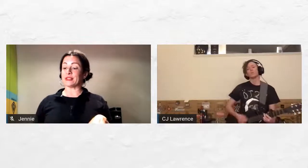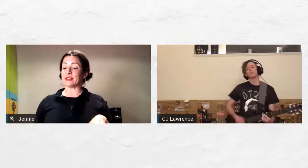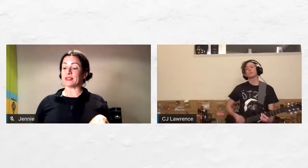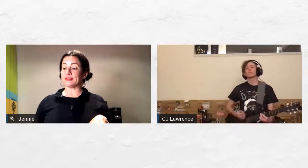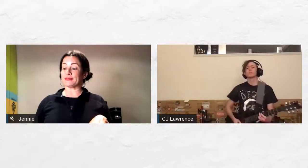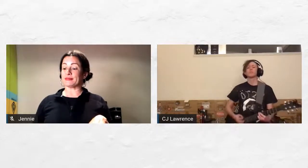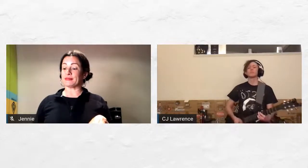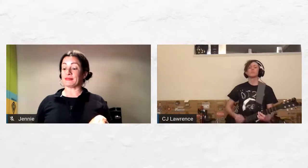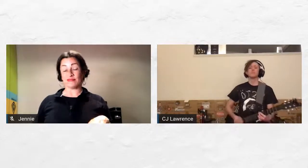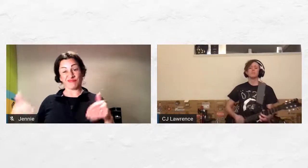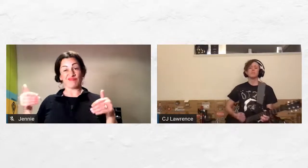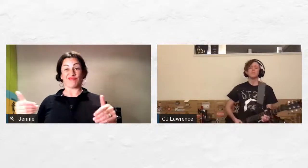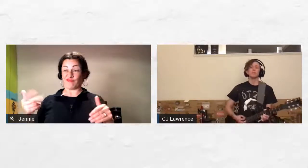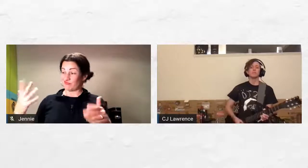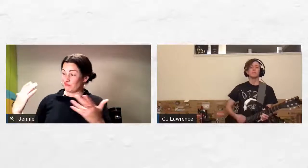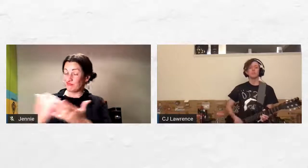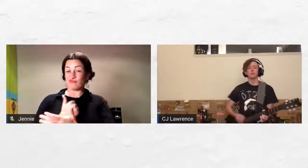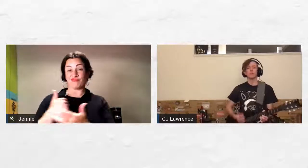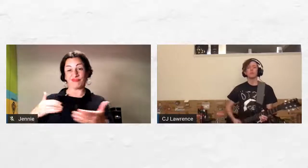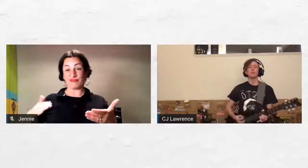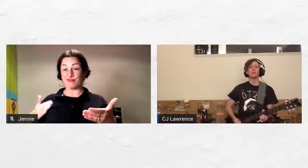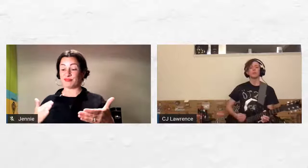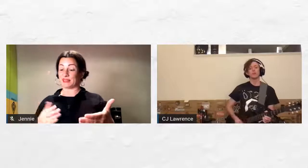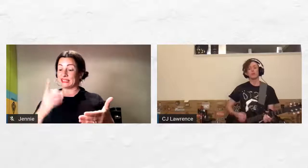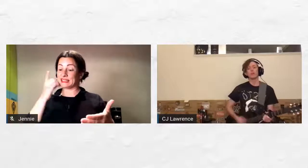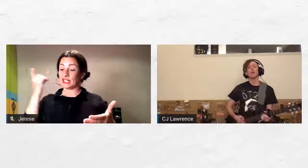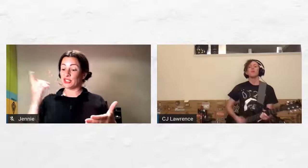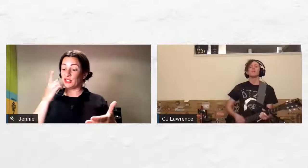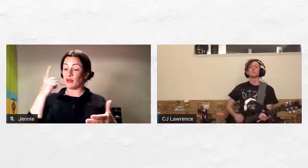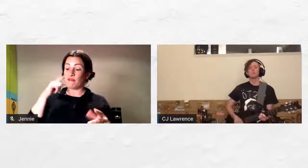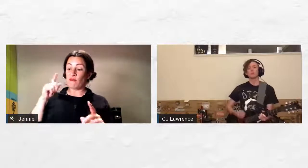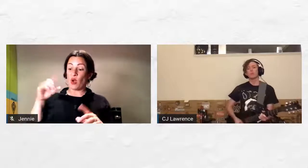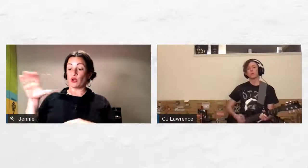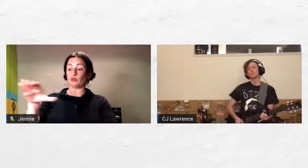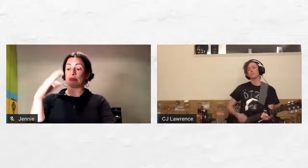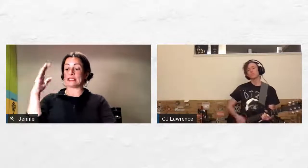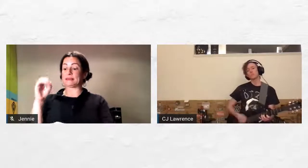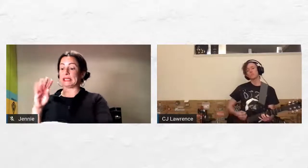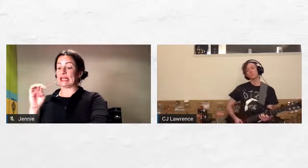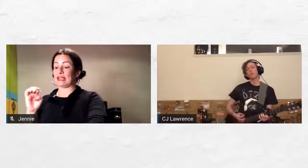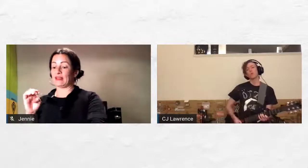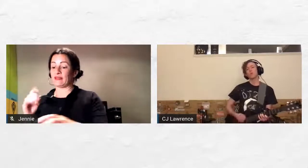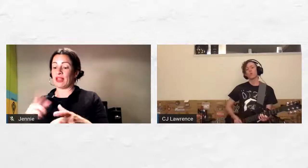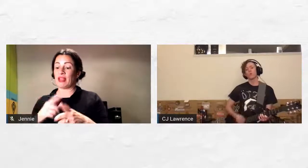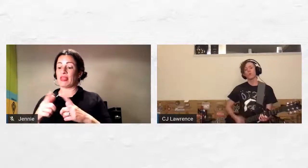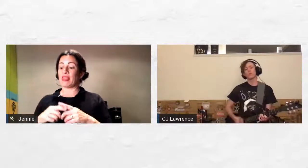We cooked Christmas Eve dinner, smoked bombs Christmas